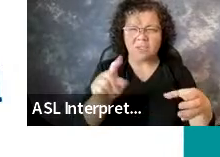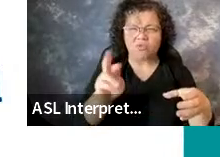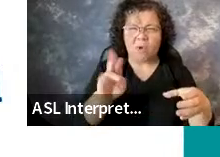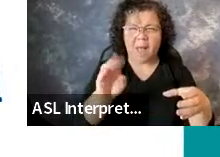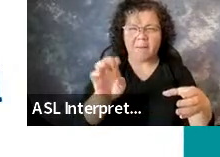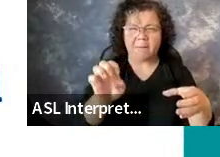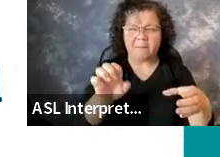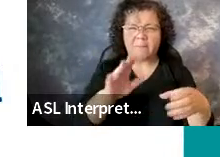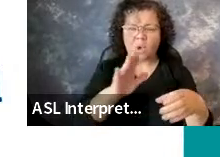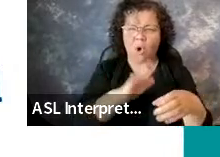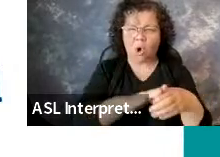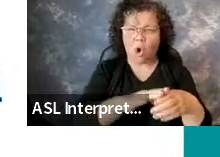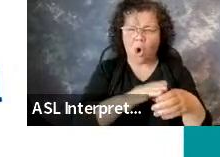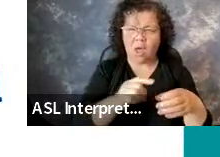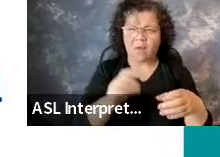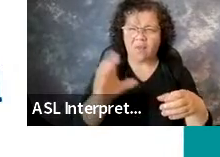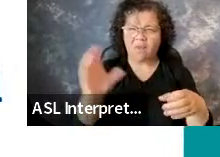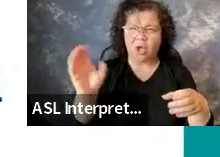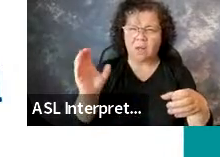tribal agreements